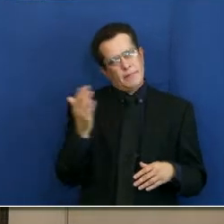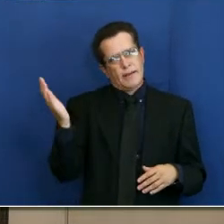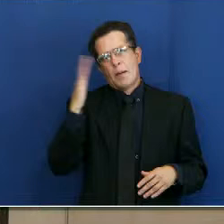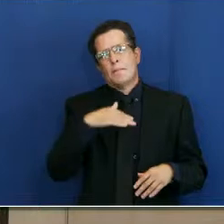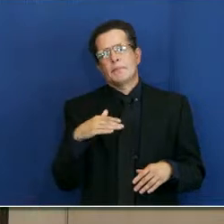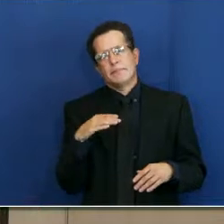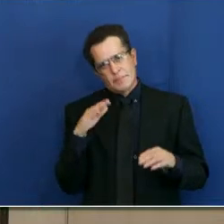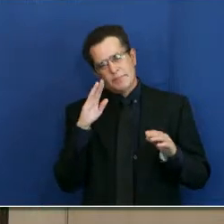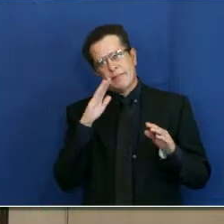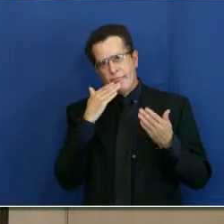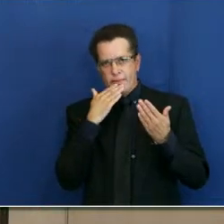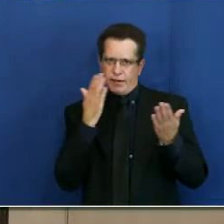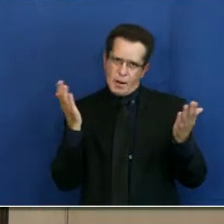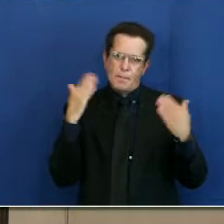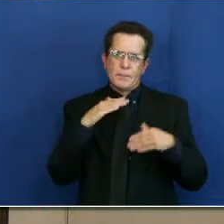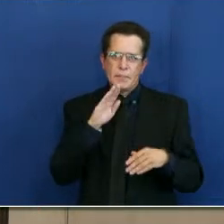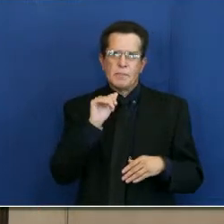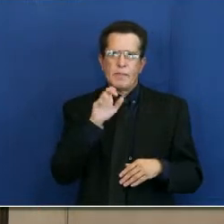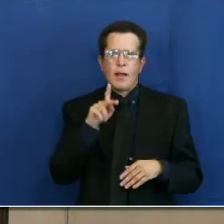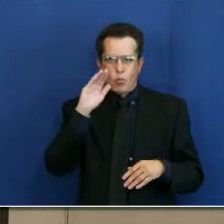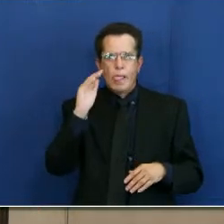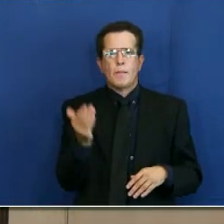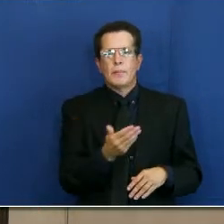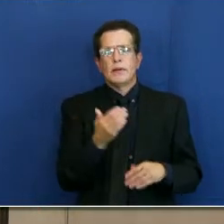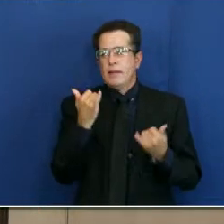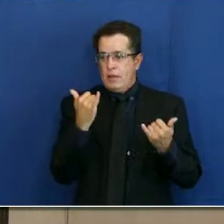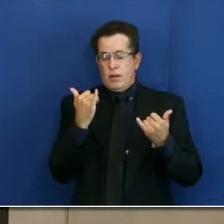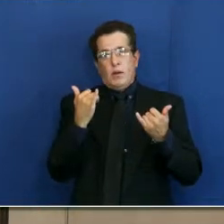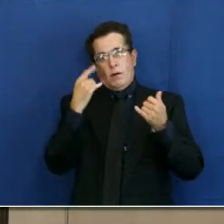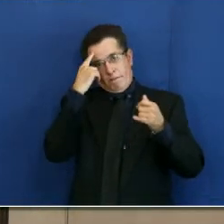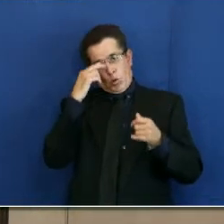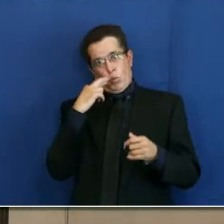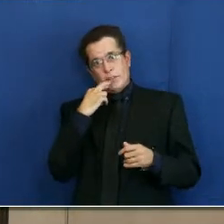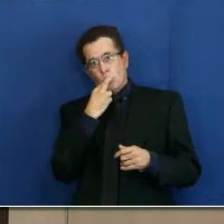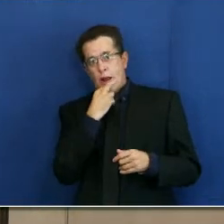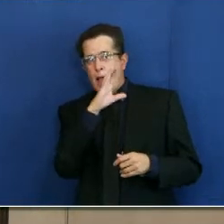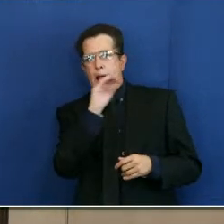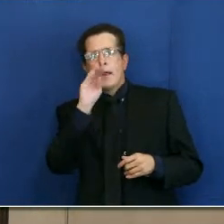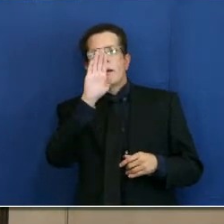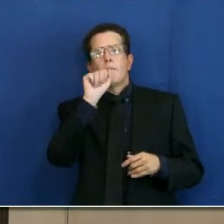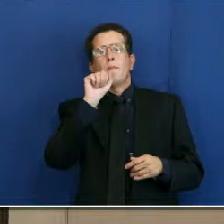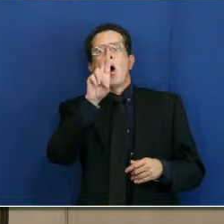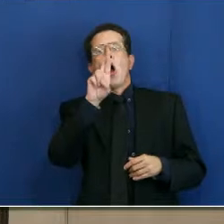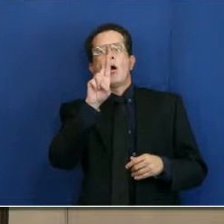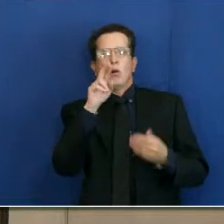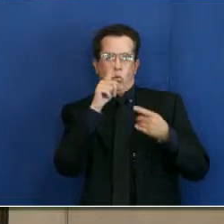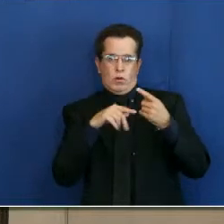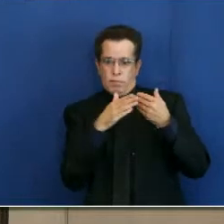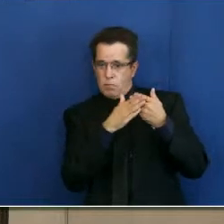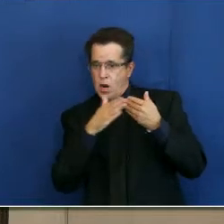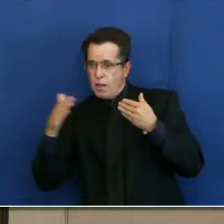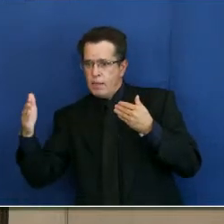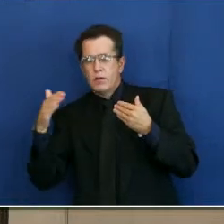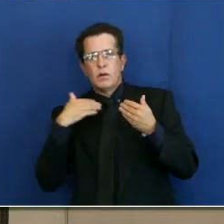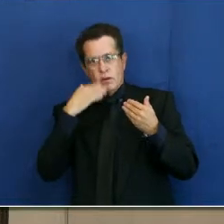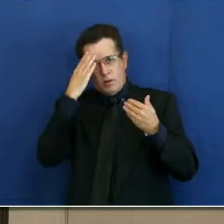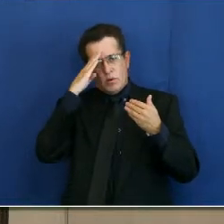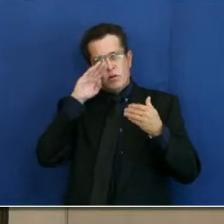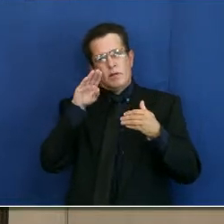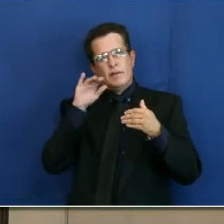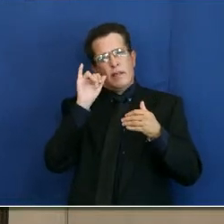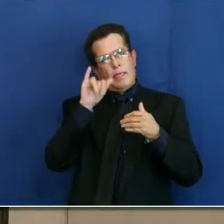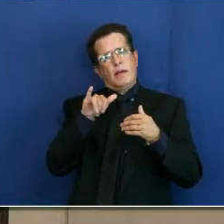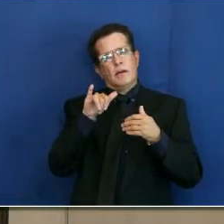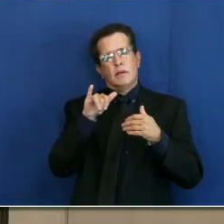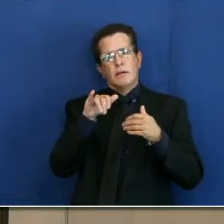In terms of what will happen with the restaurants and bars, we know that the gatherings, and not